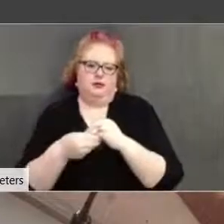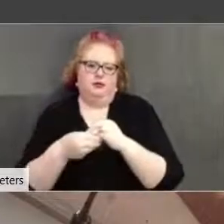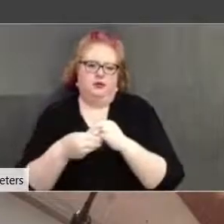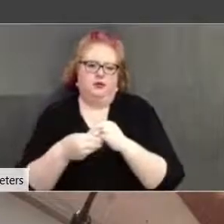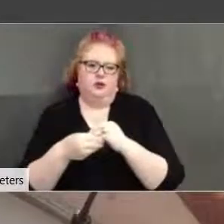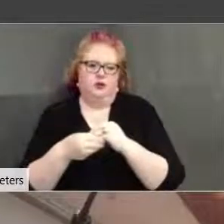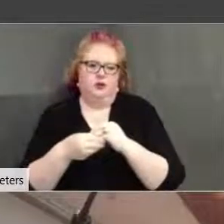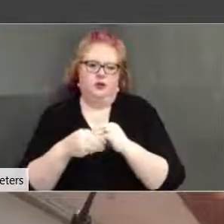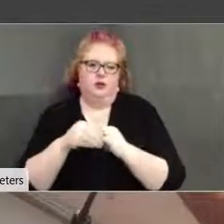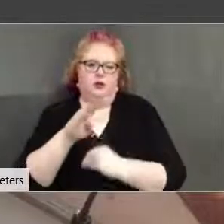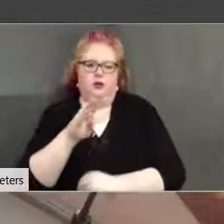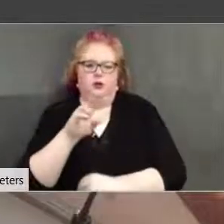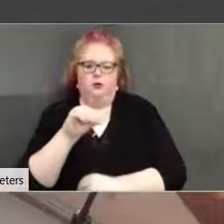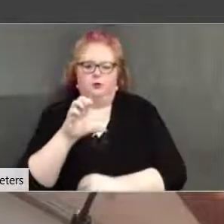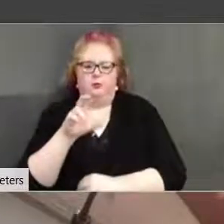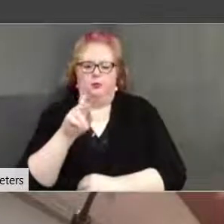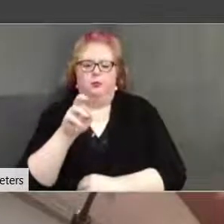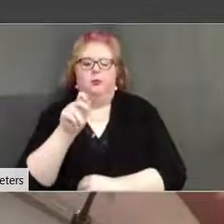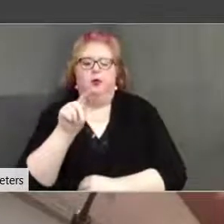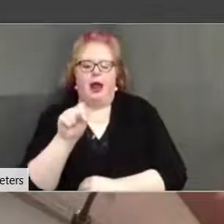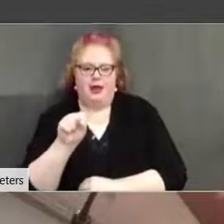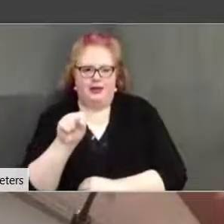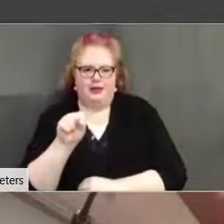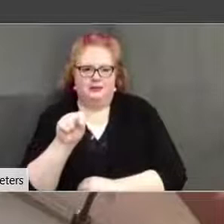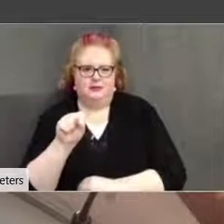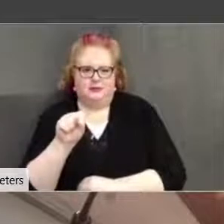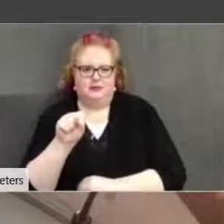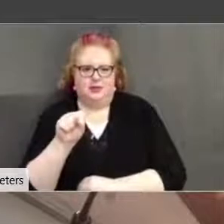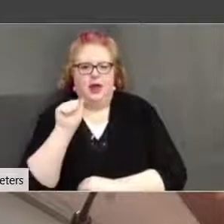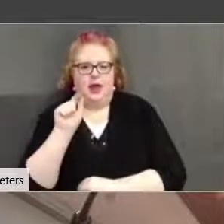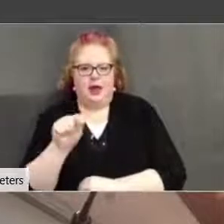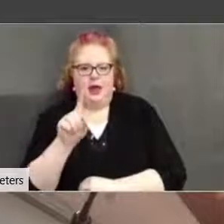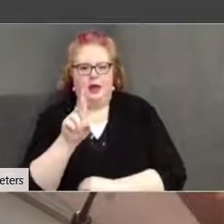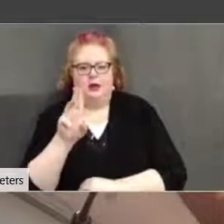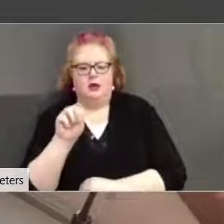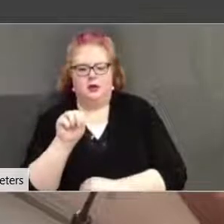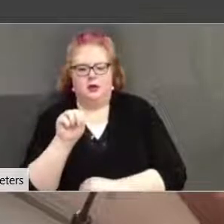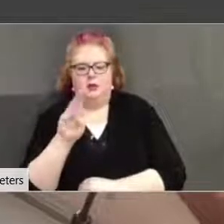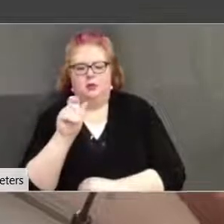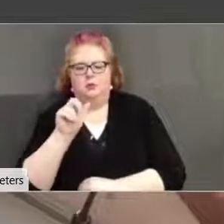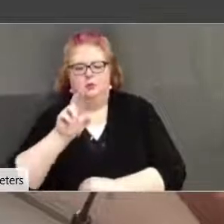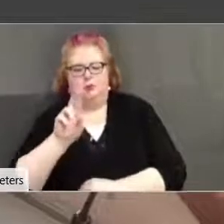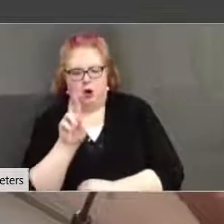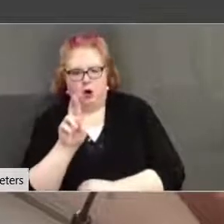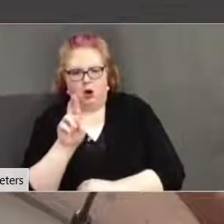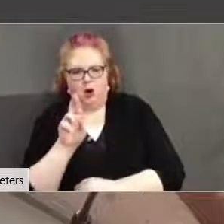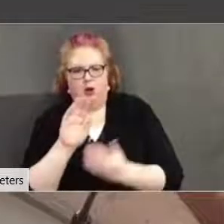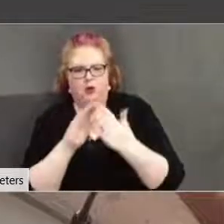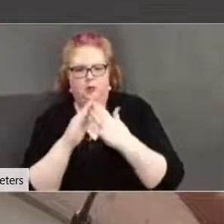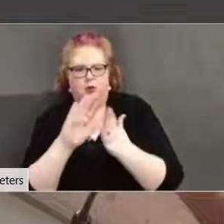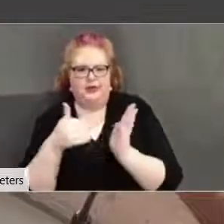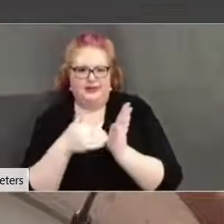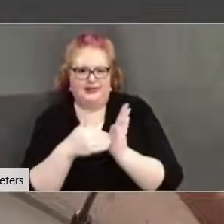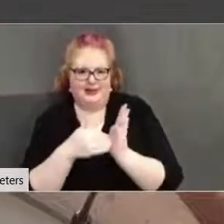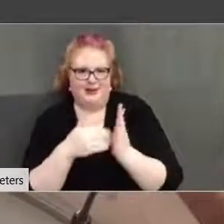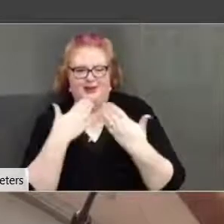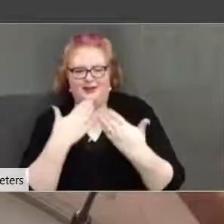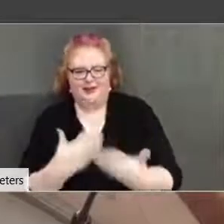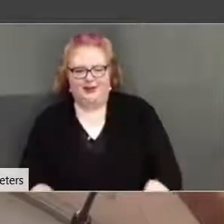rackets at Dunbar Community Center. Thank you. Yes, ma'am. Thank you. Director Hines?